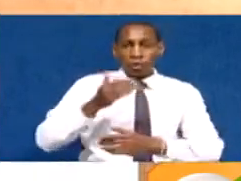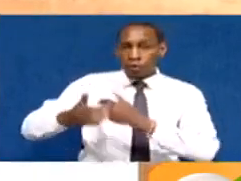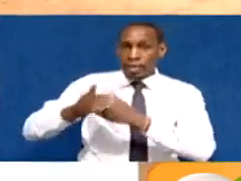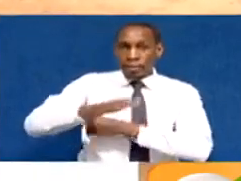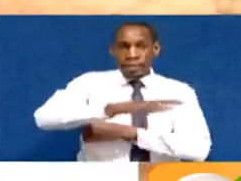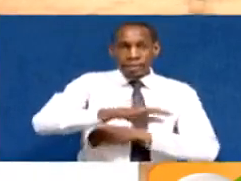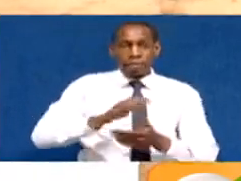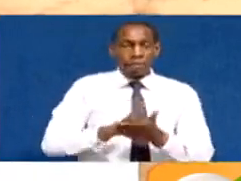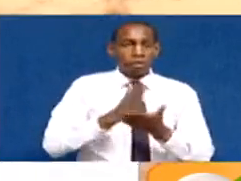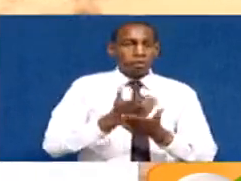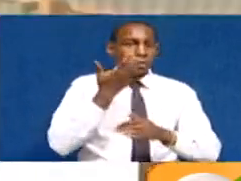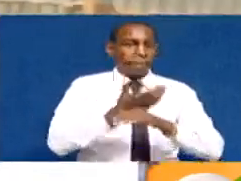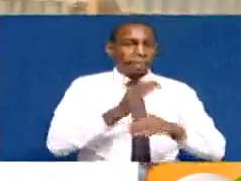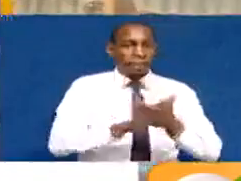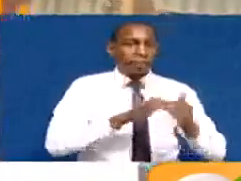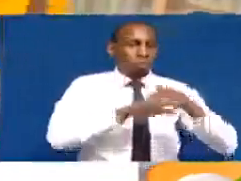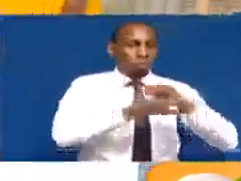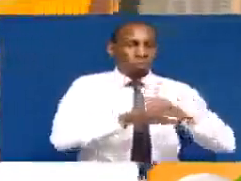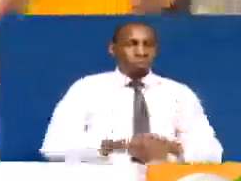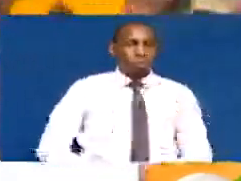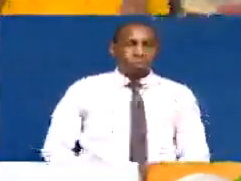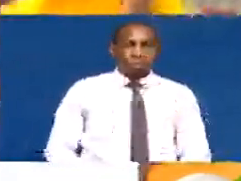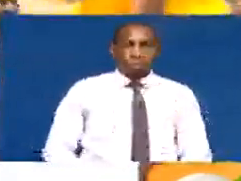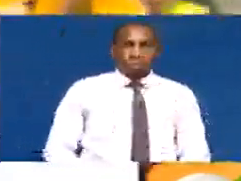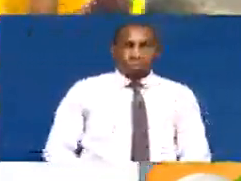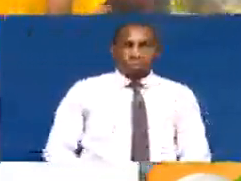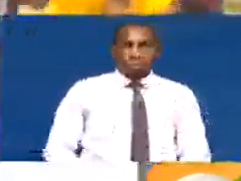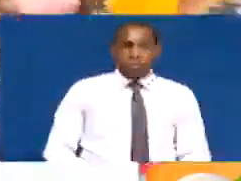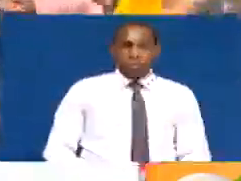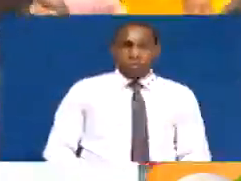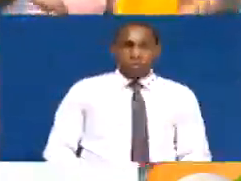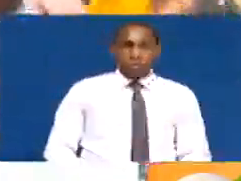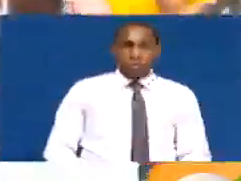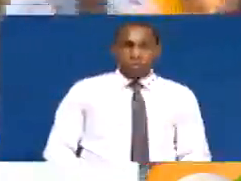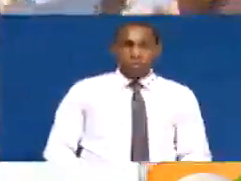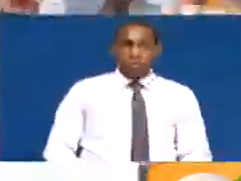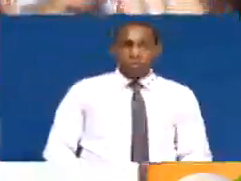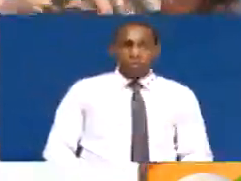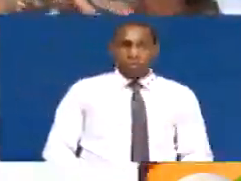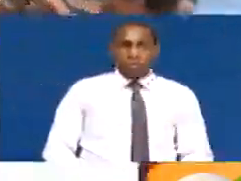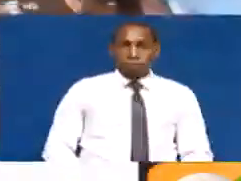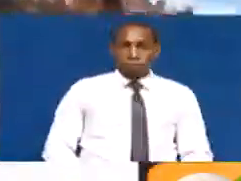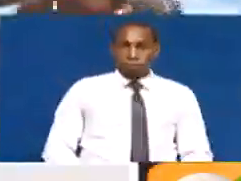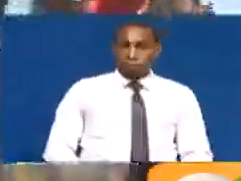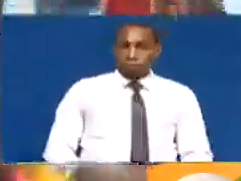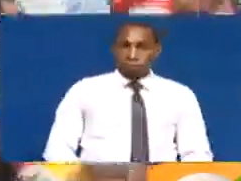neighborhood, which are hard to come by. Emily Chebet, Citizen TV, Nairobi.